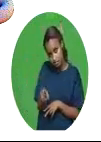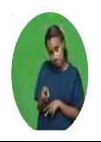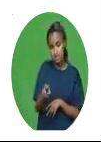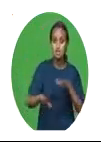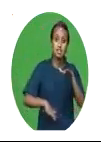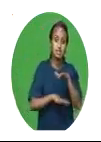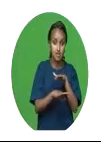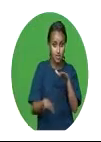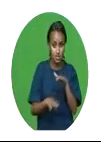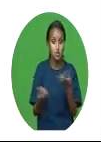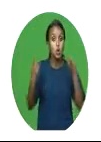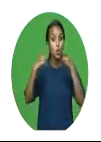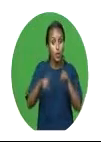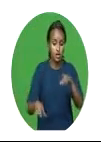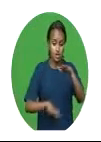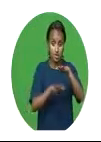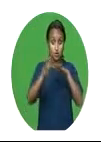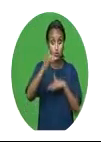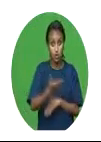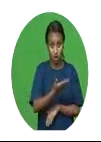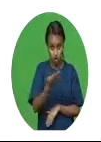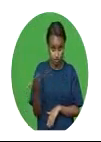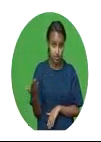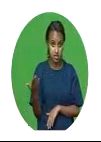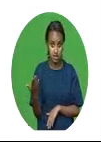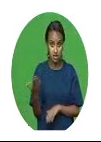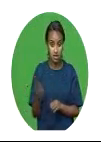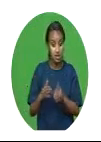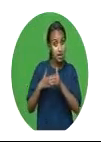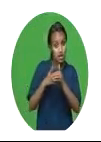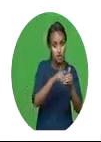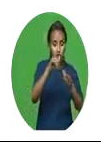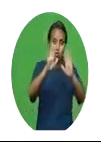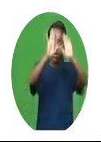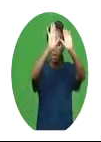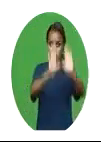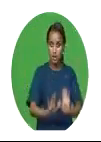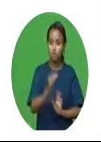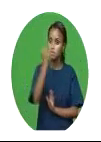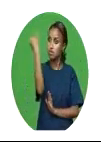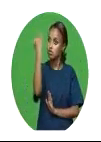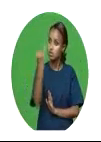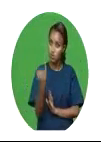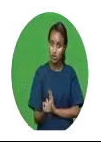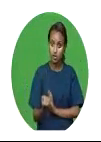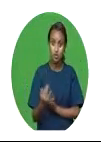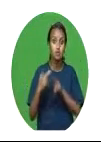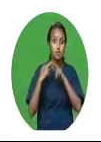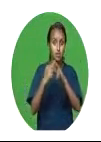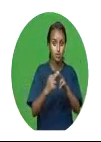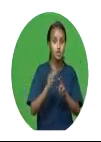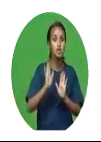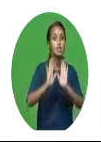surfaces. When surfaces of an object are laid out on a plane, the drawing obtained is called